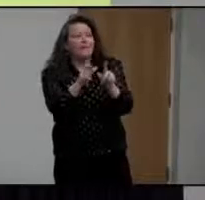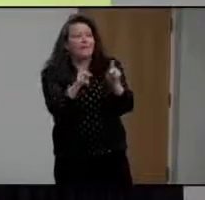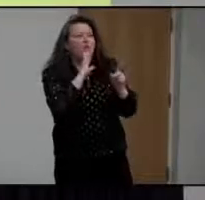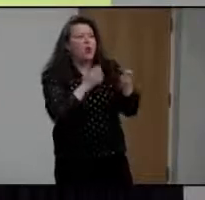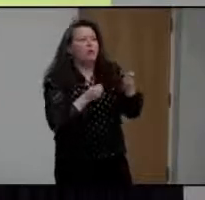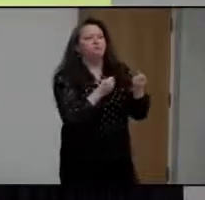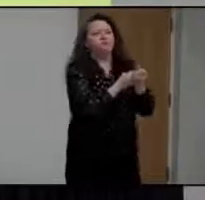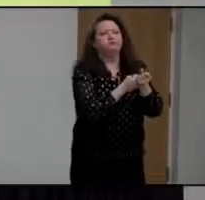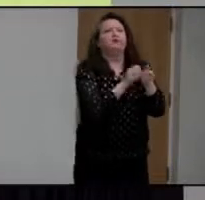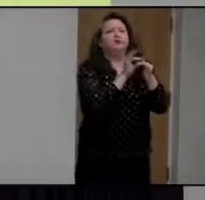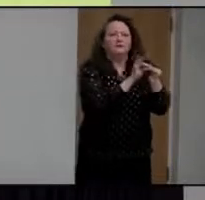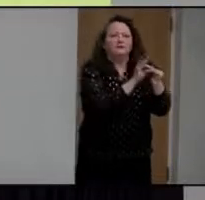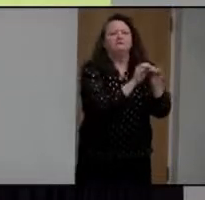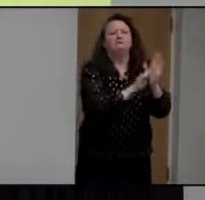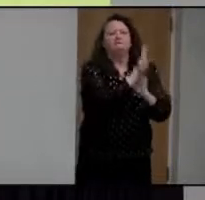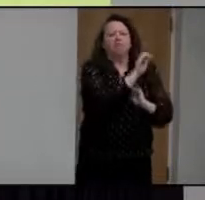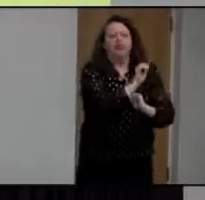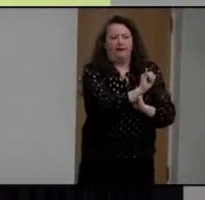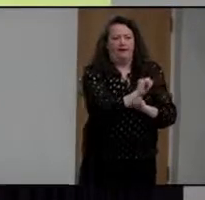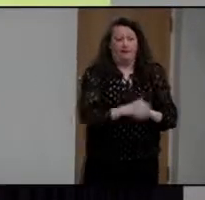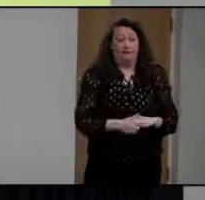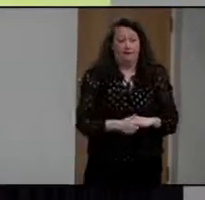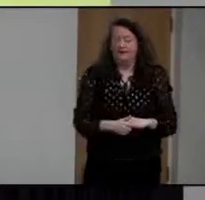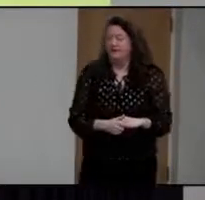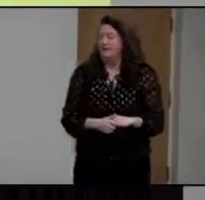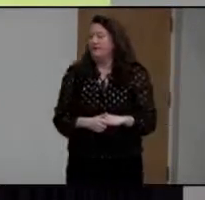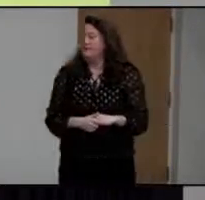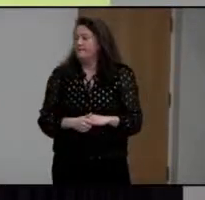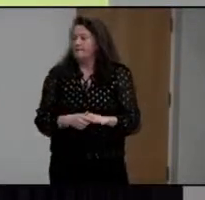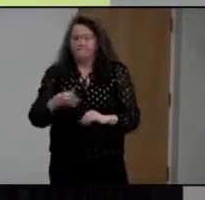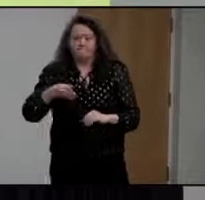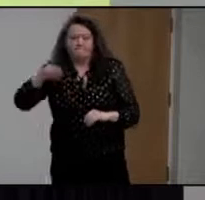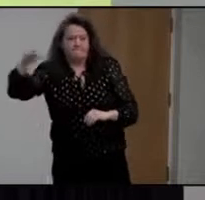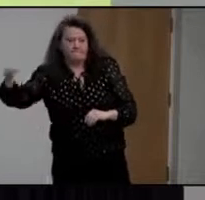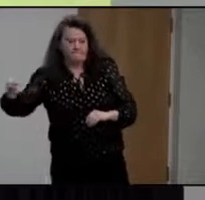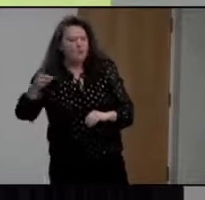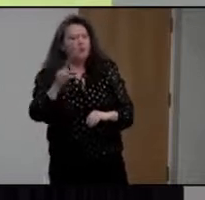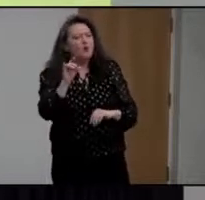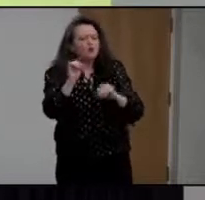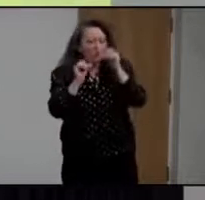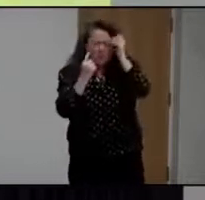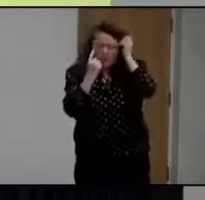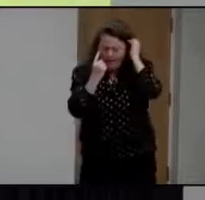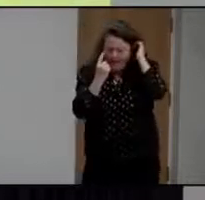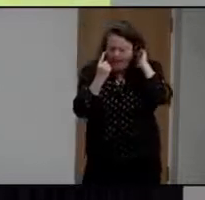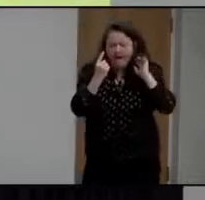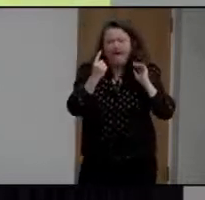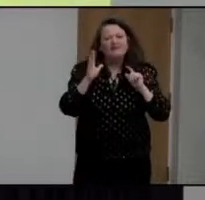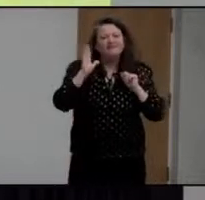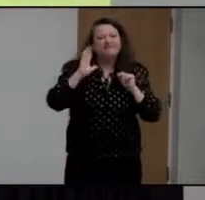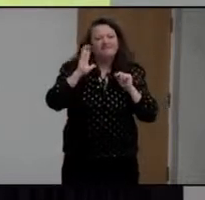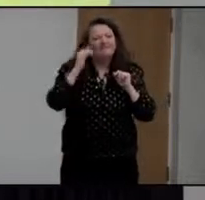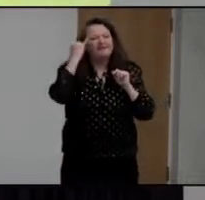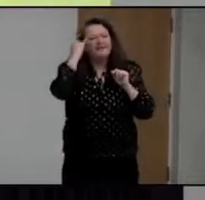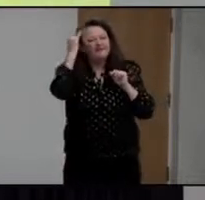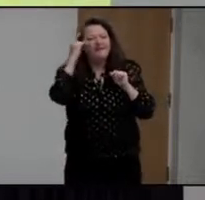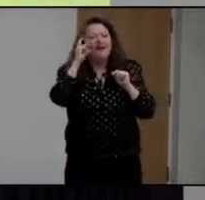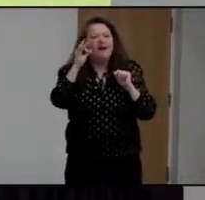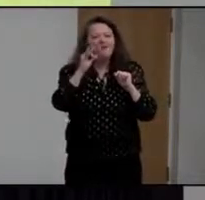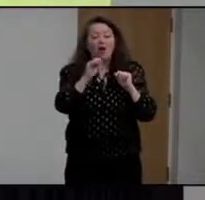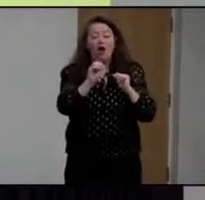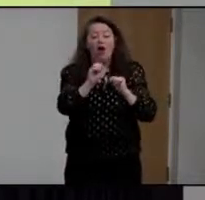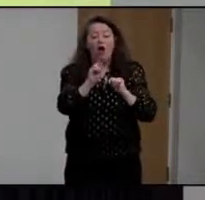I think, just sorry to build on this and build on Ross's principle that I think was really helpful, right? Thinking about augmentation rather than